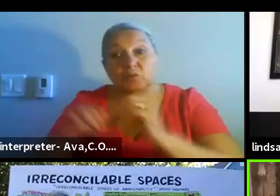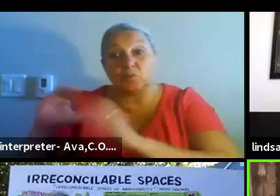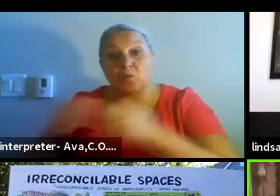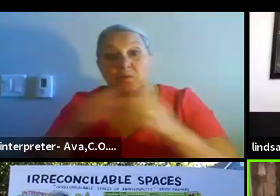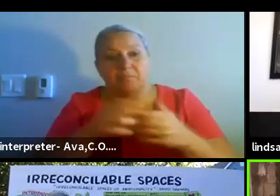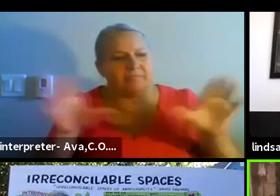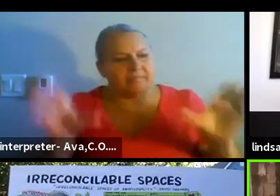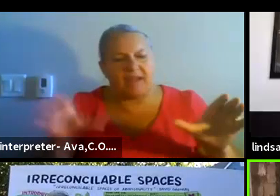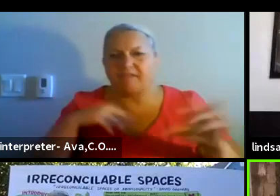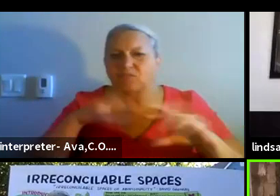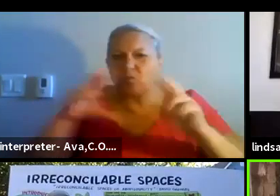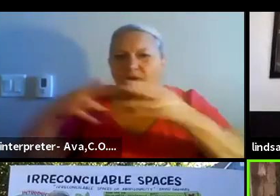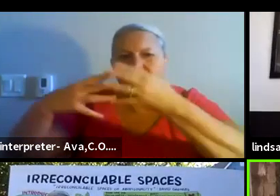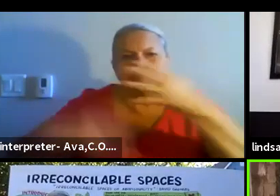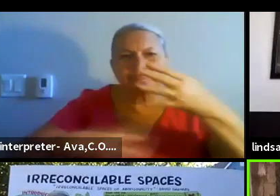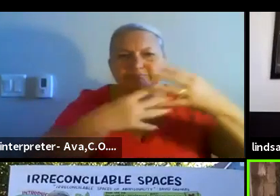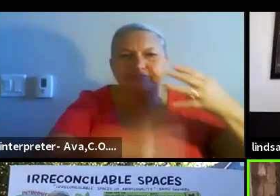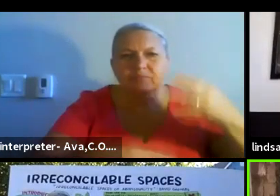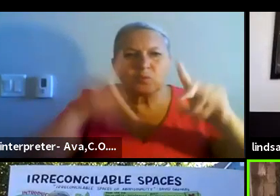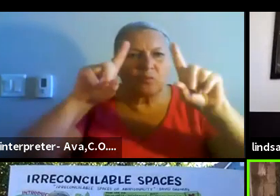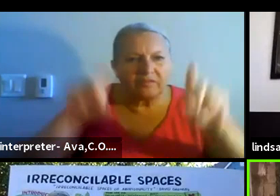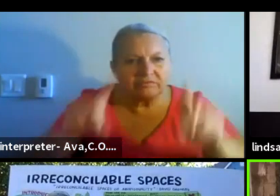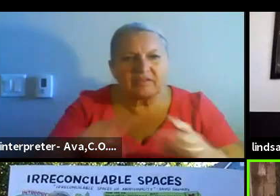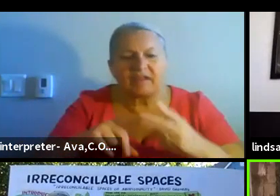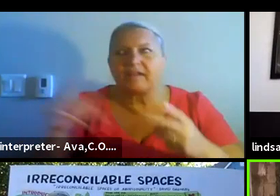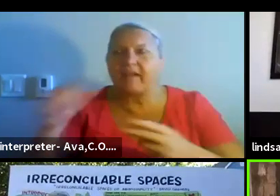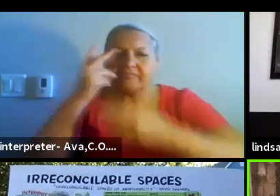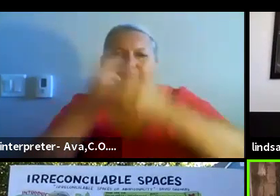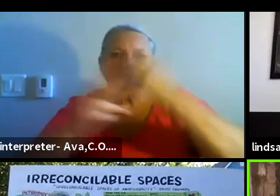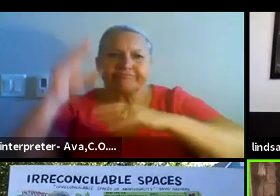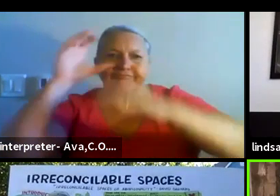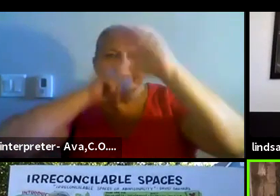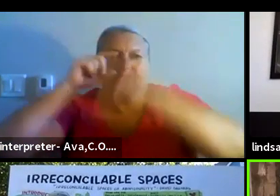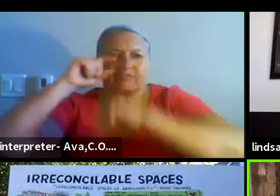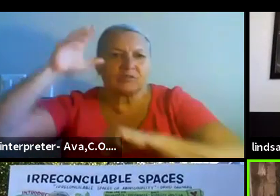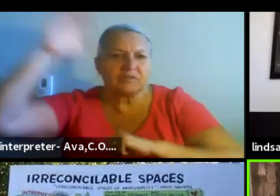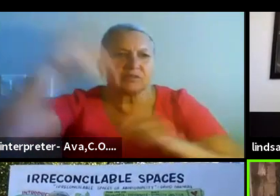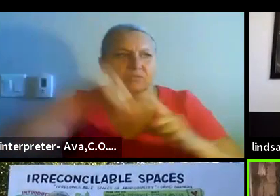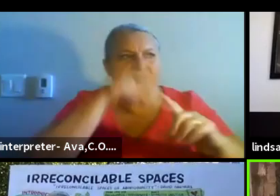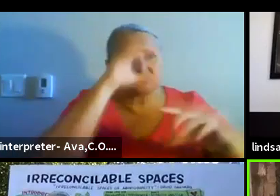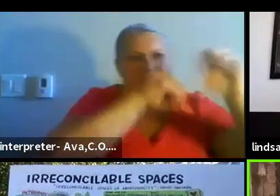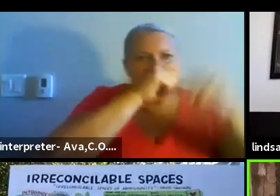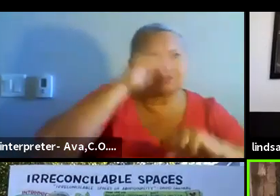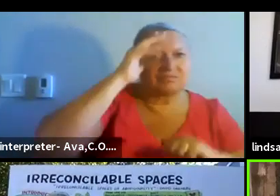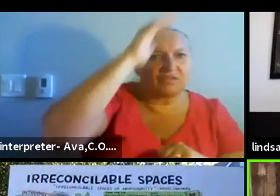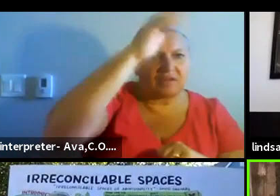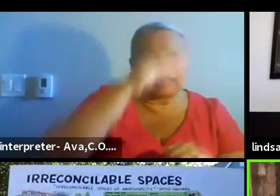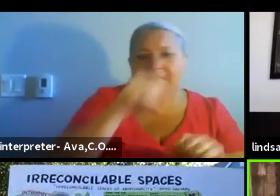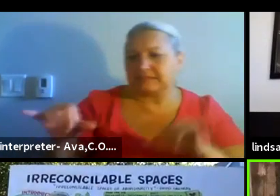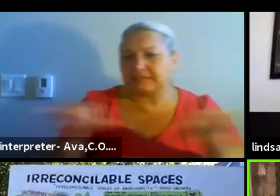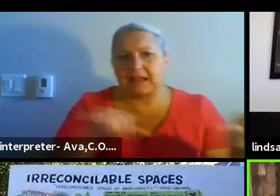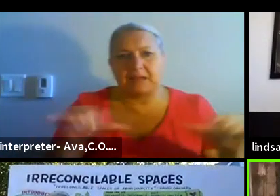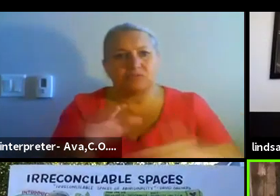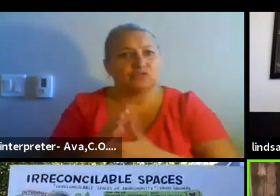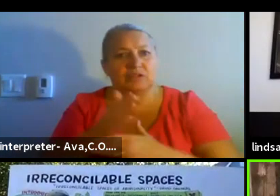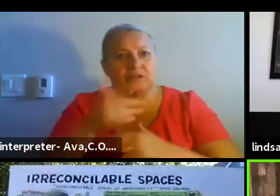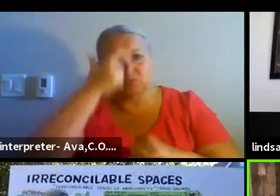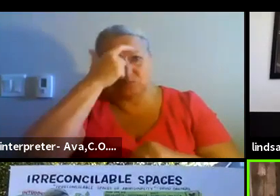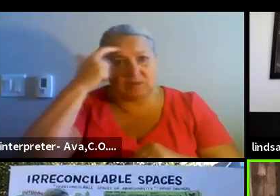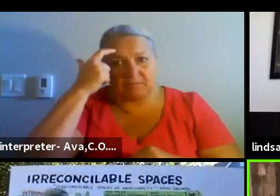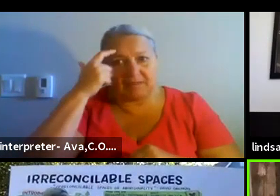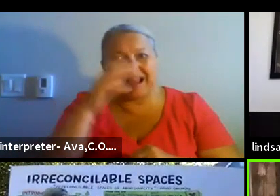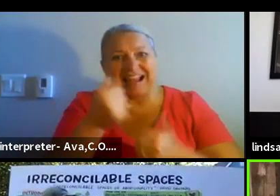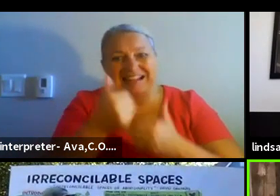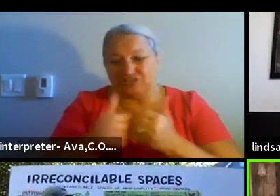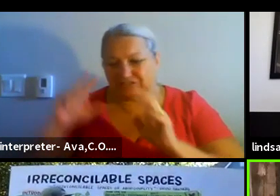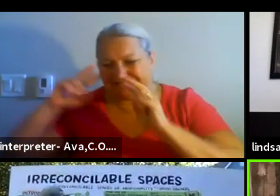questions, hypothesize possible futures, process individual and shared trauma, and do the work each